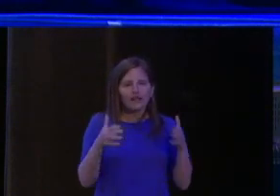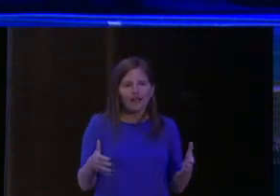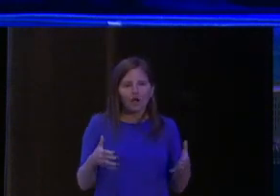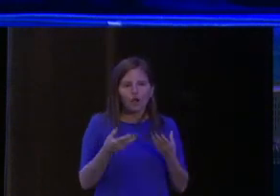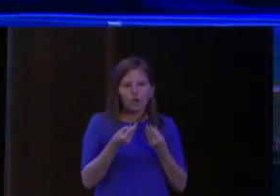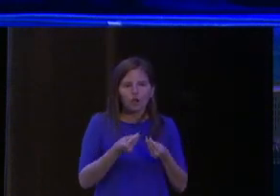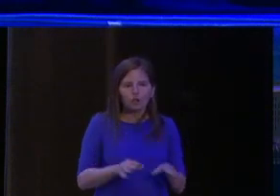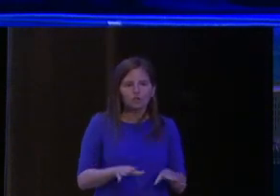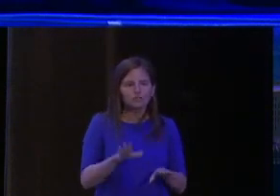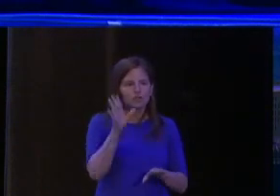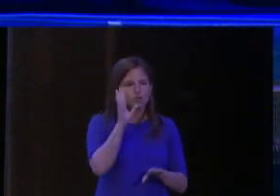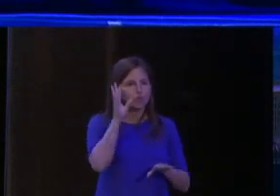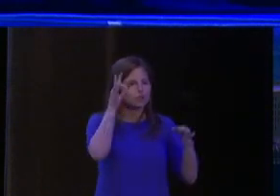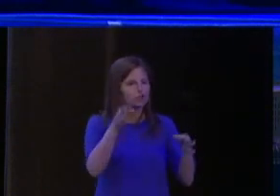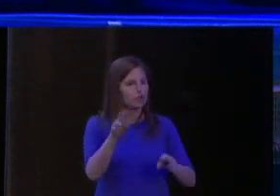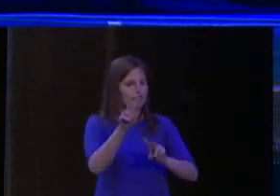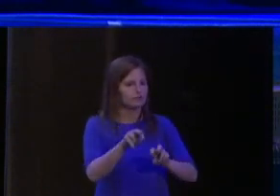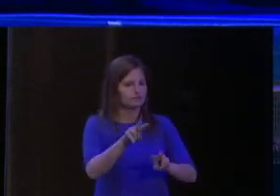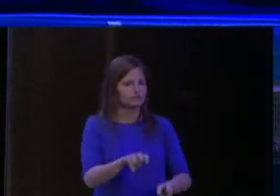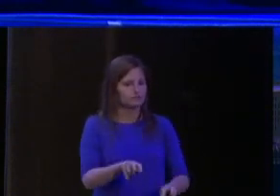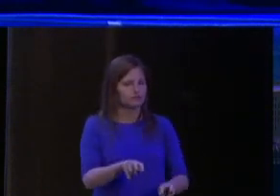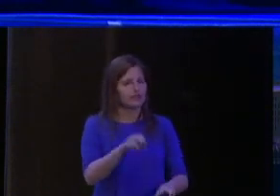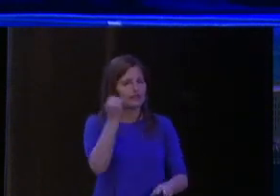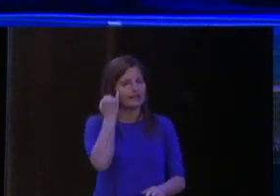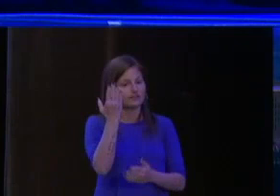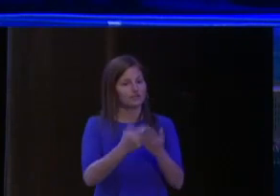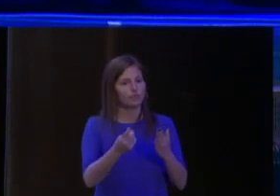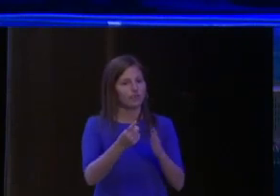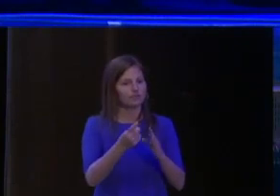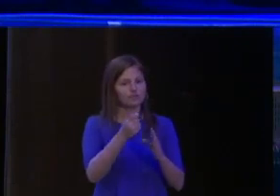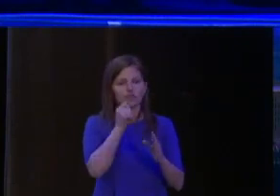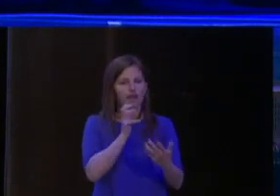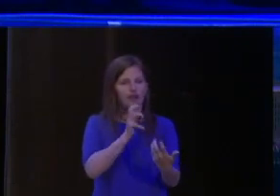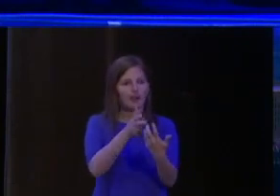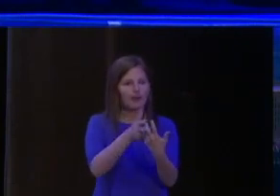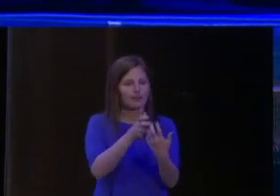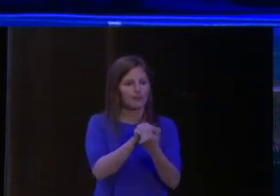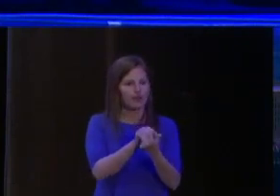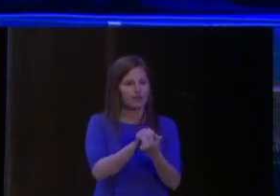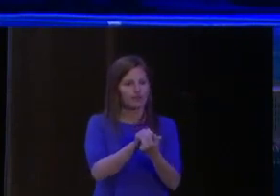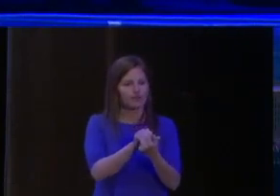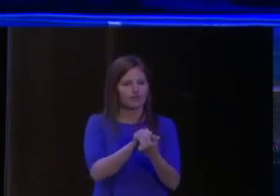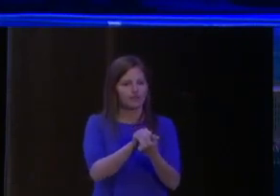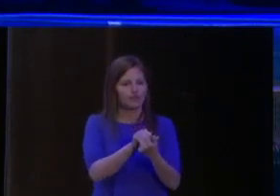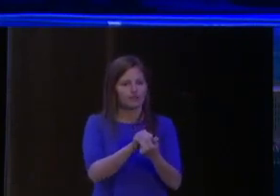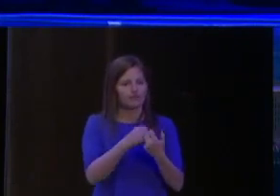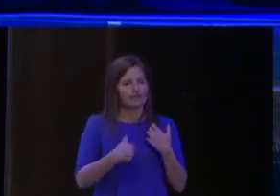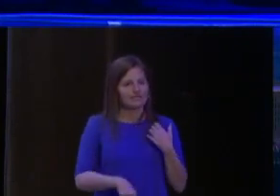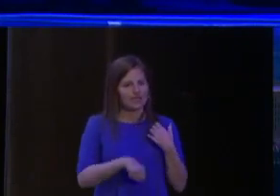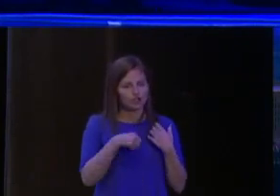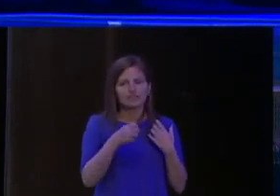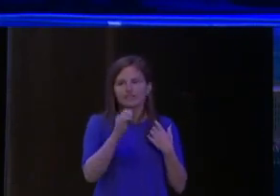your discernment. That is, if someone is out of alignment with being in